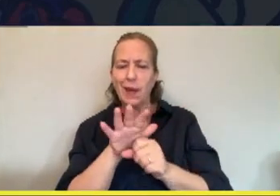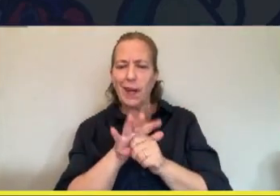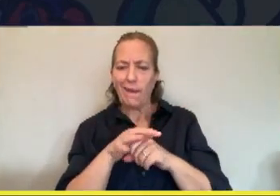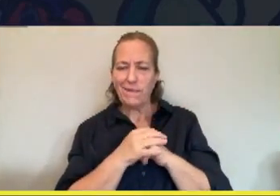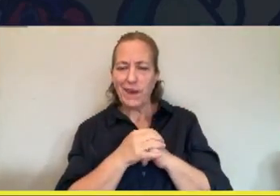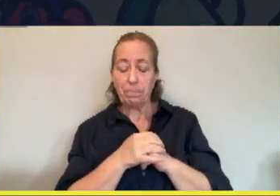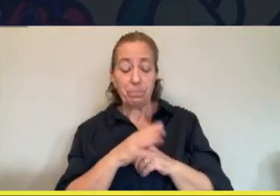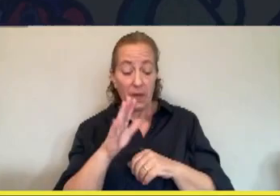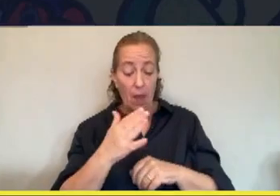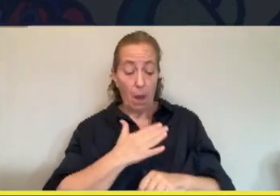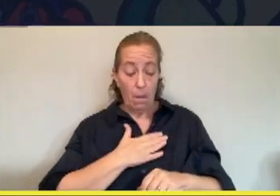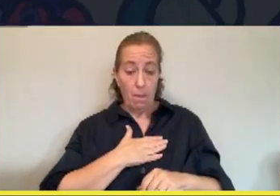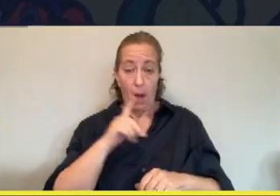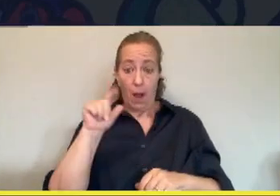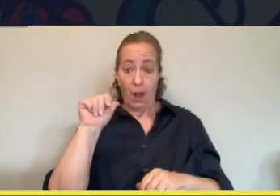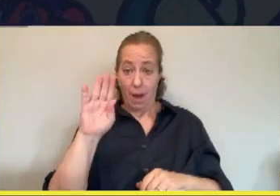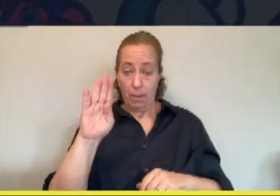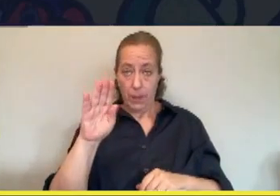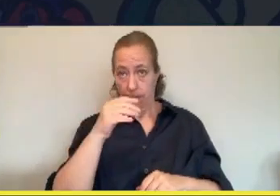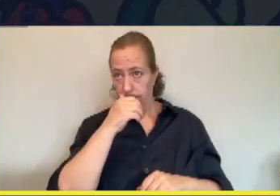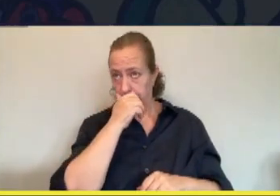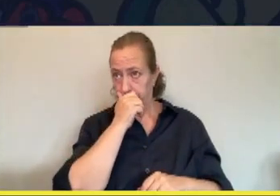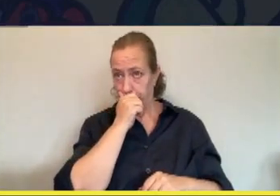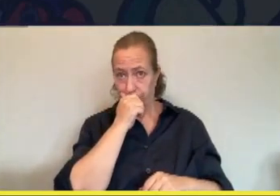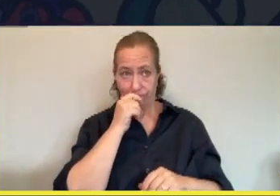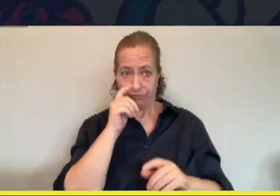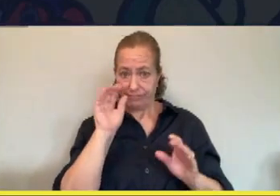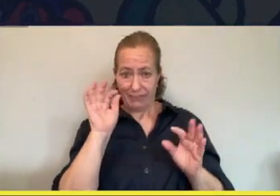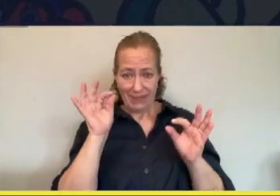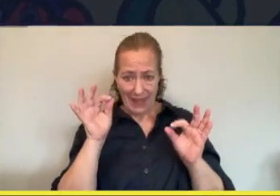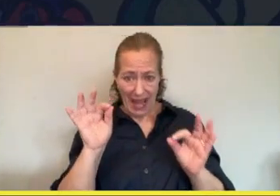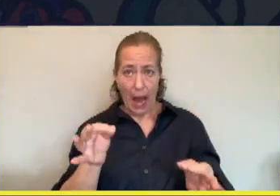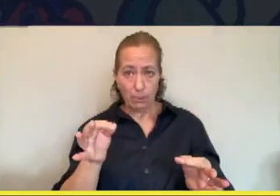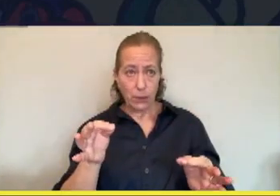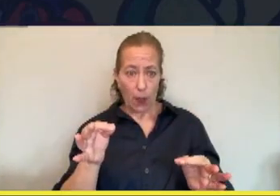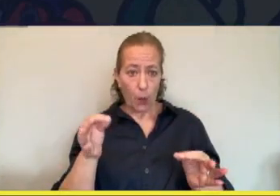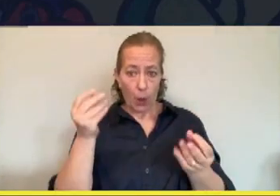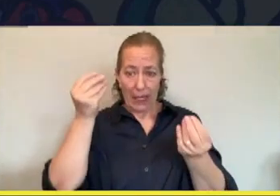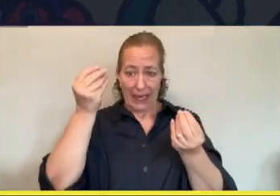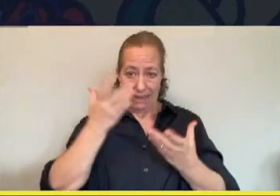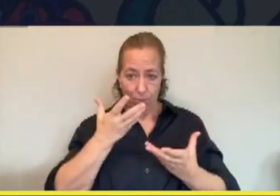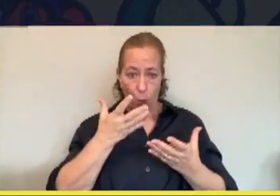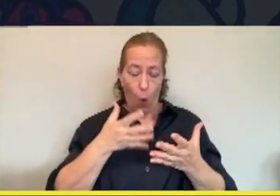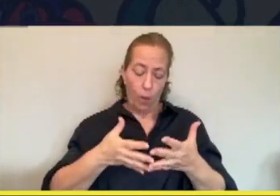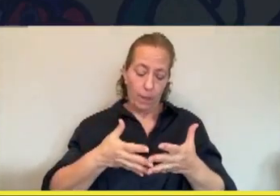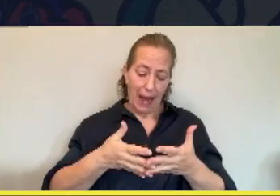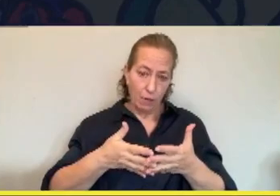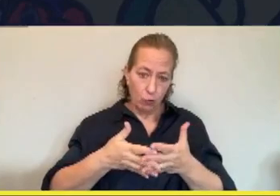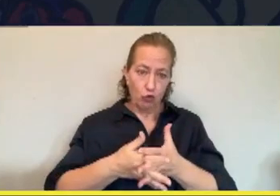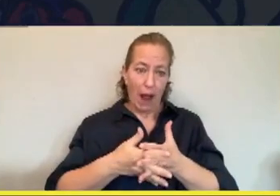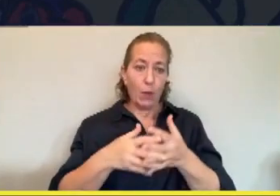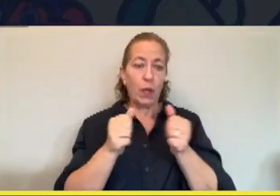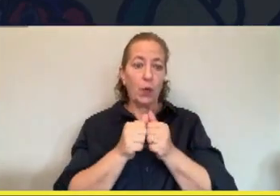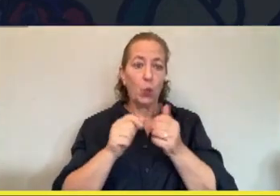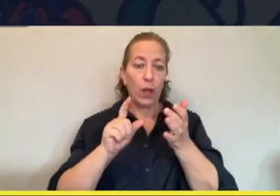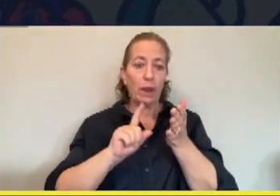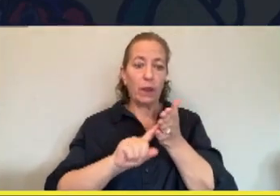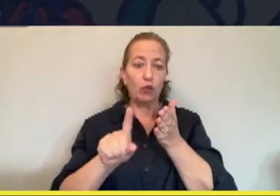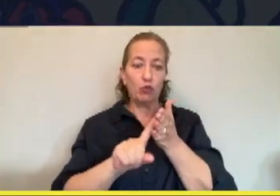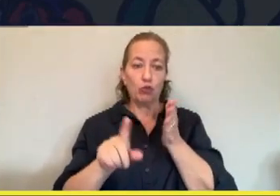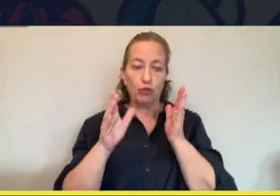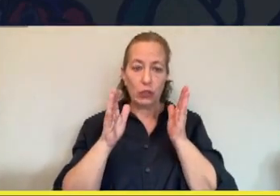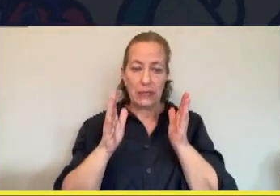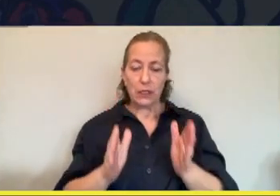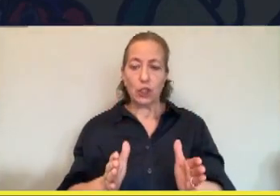lab, is absolutely informed and grounded with researchers,